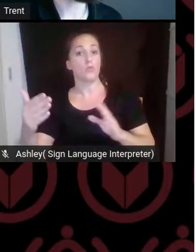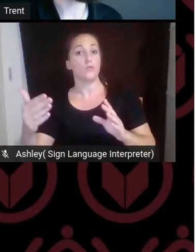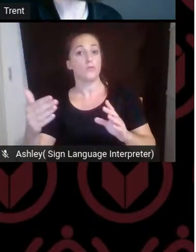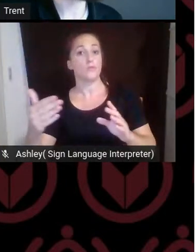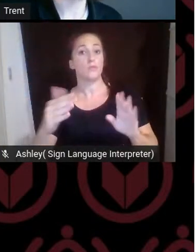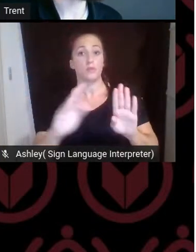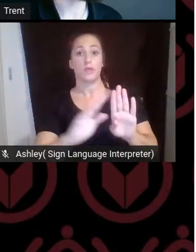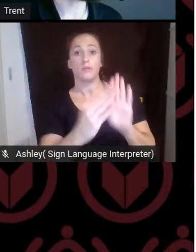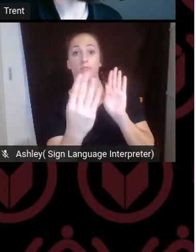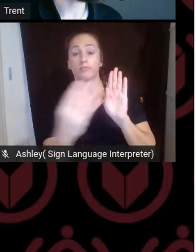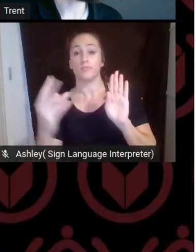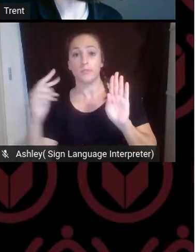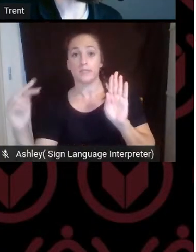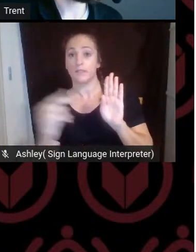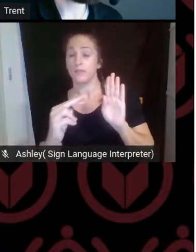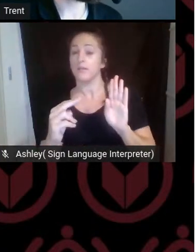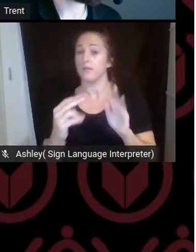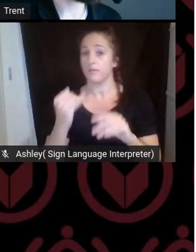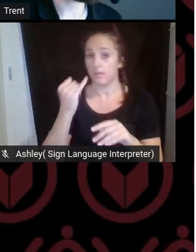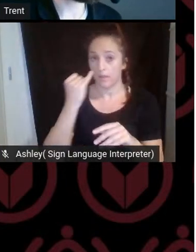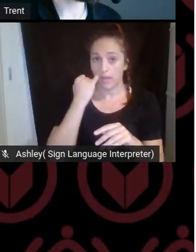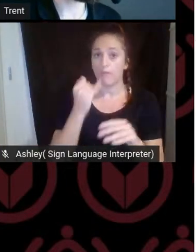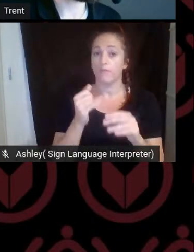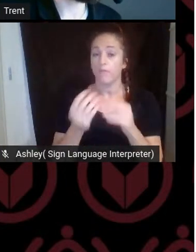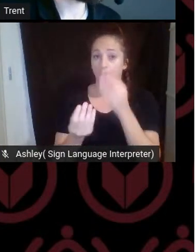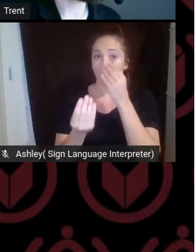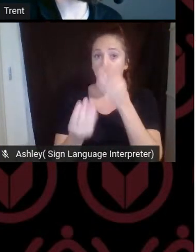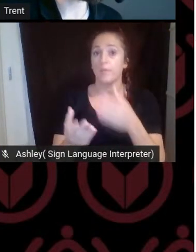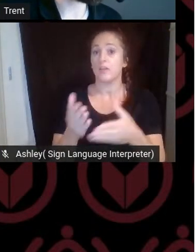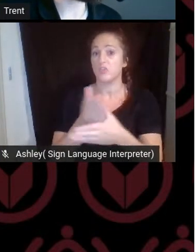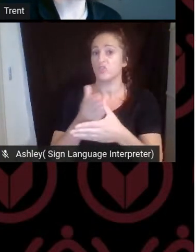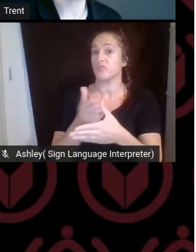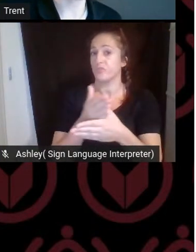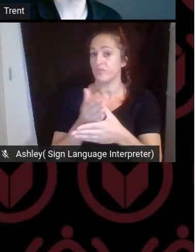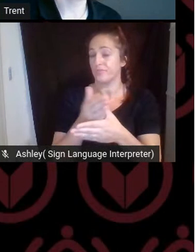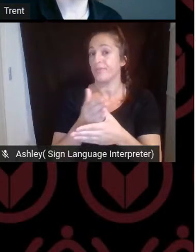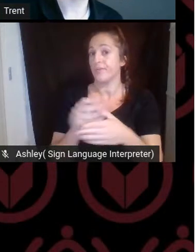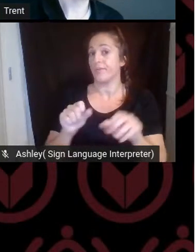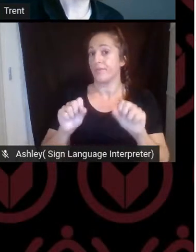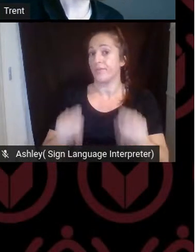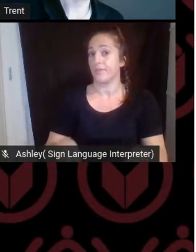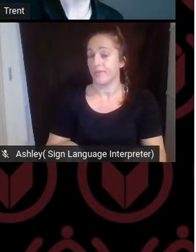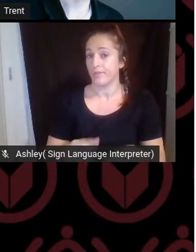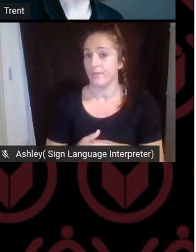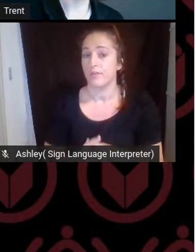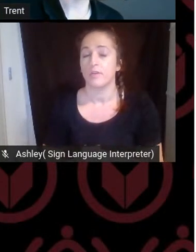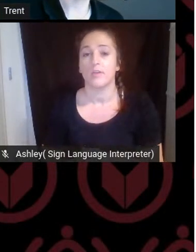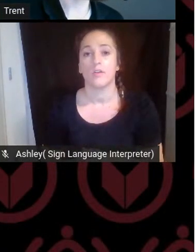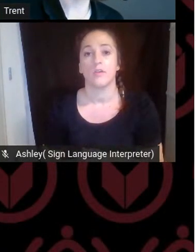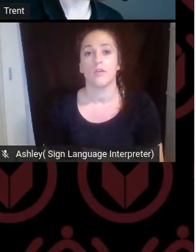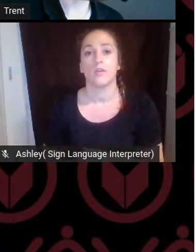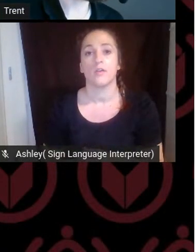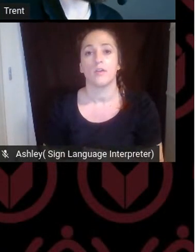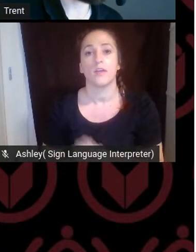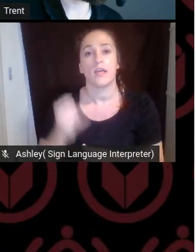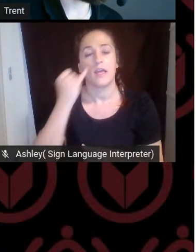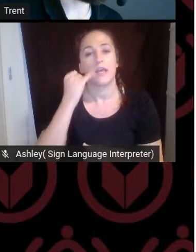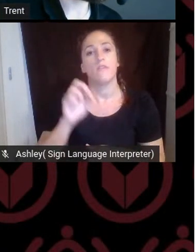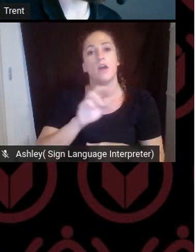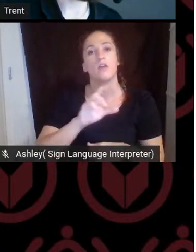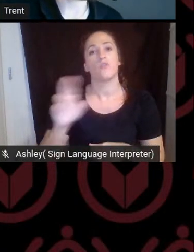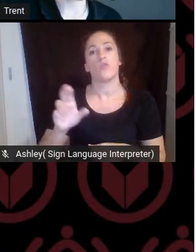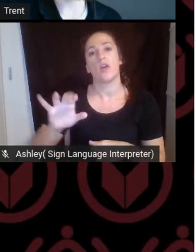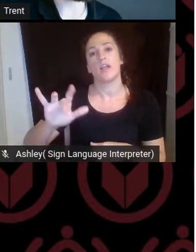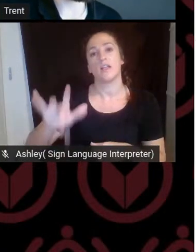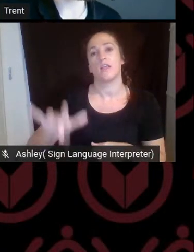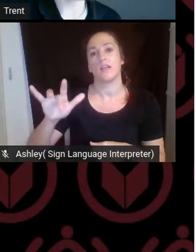them information or send them a resource guide or something like that. If I right click on it, once